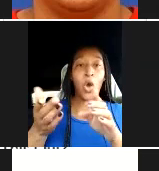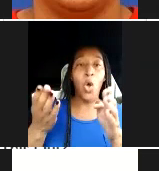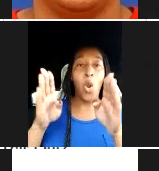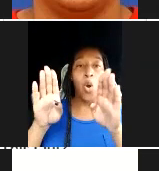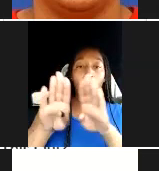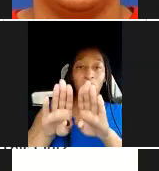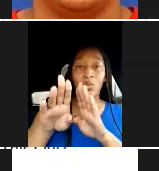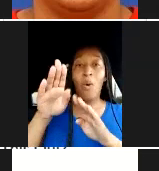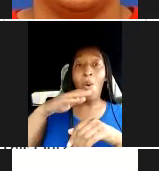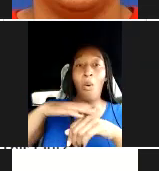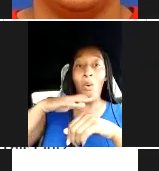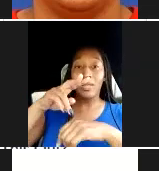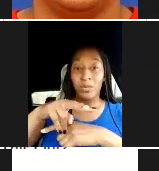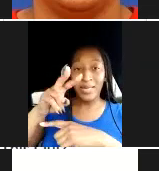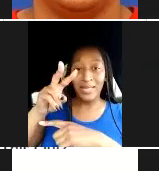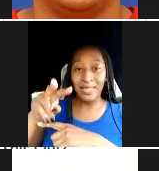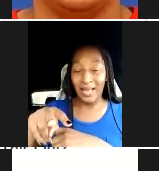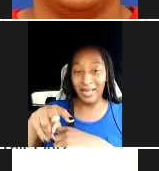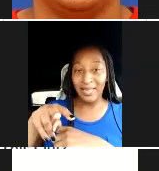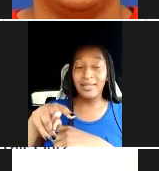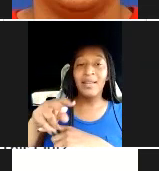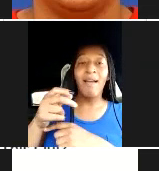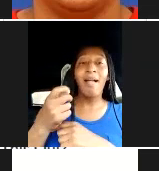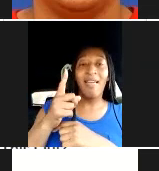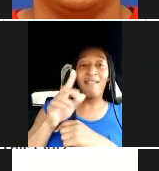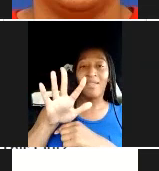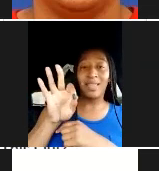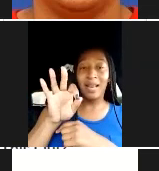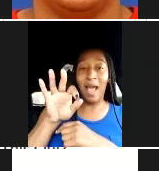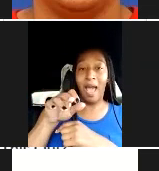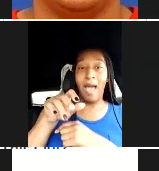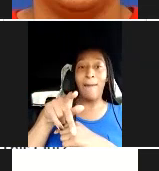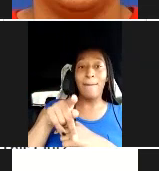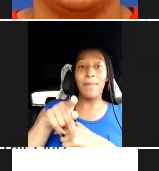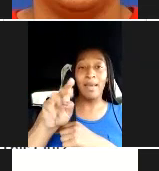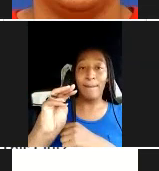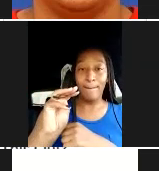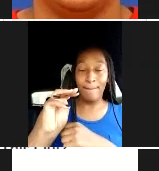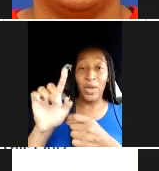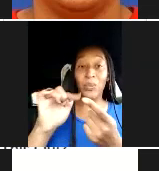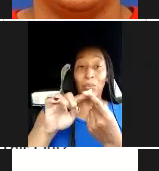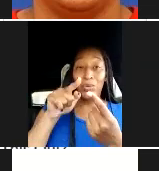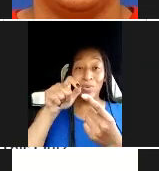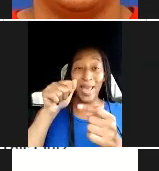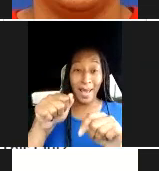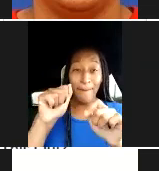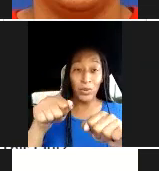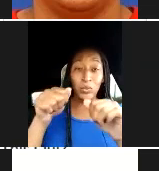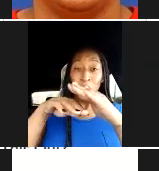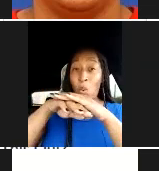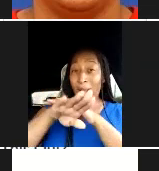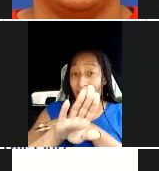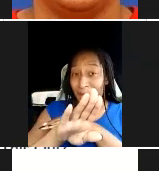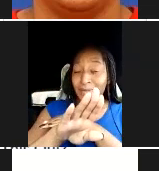it, when you're able to go into it, there are instructions provided for you. Okay. So the